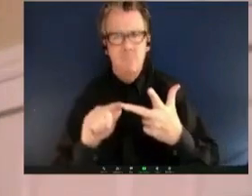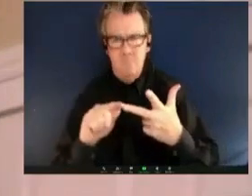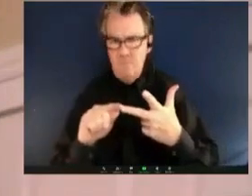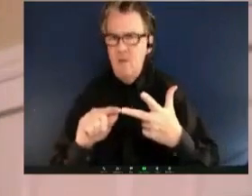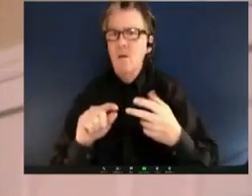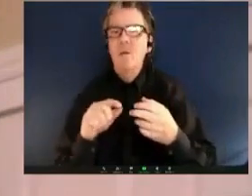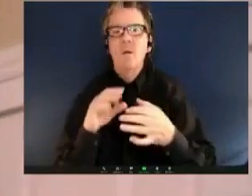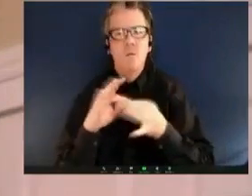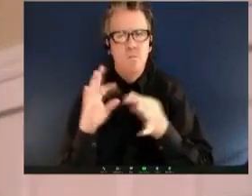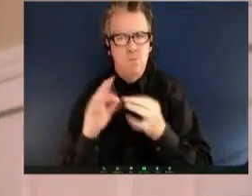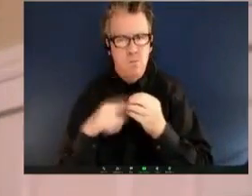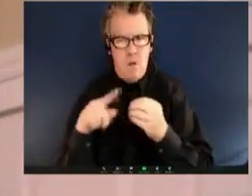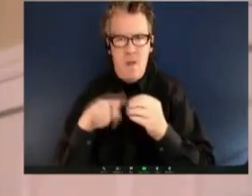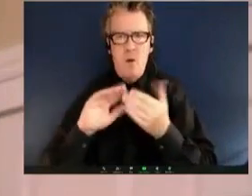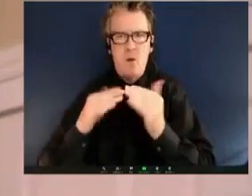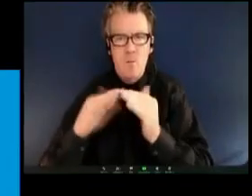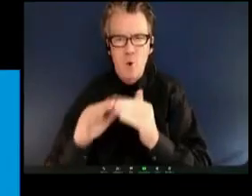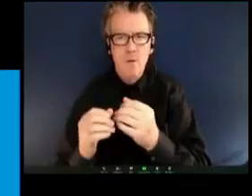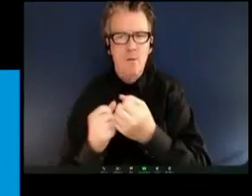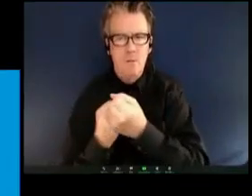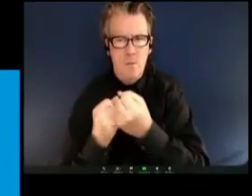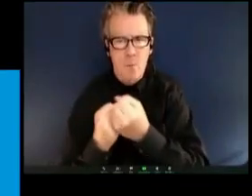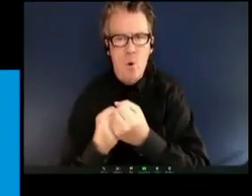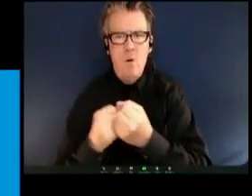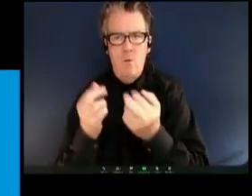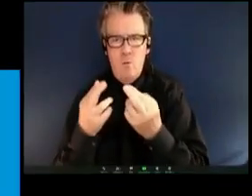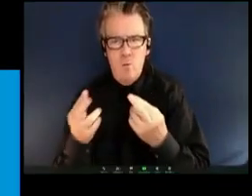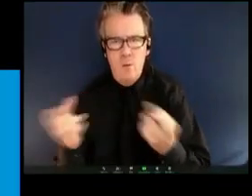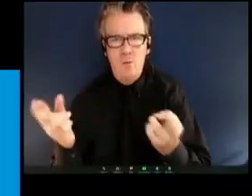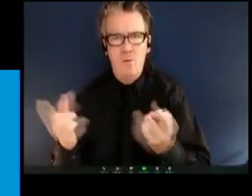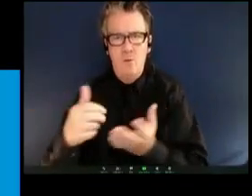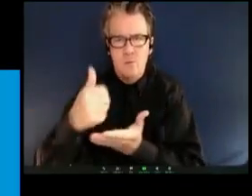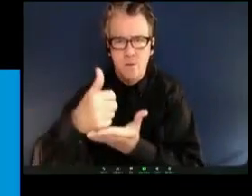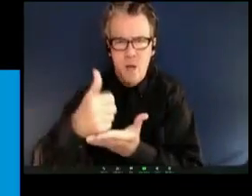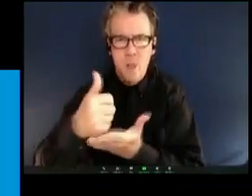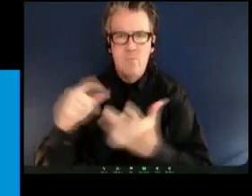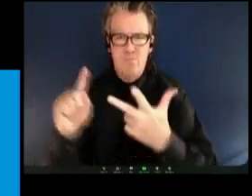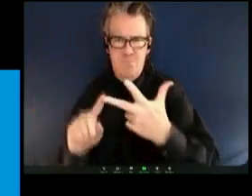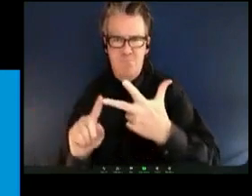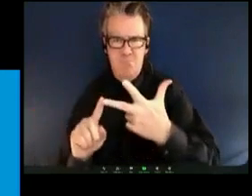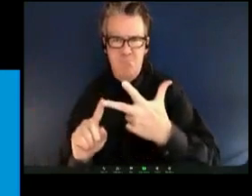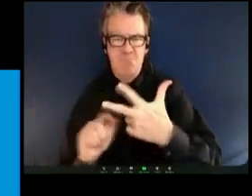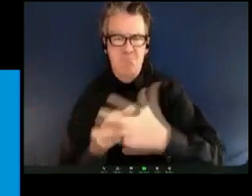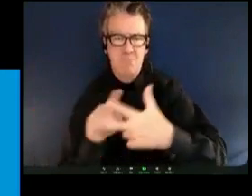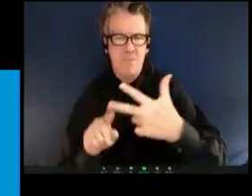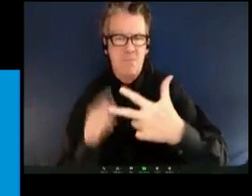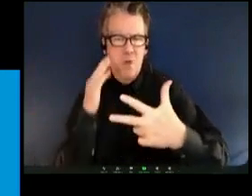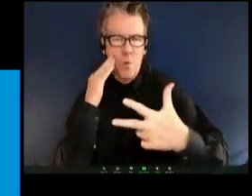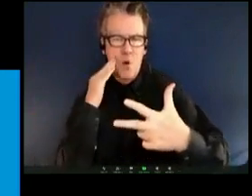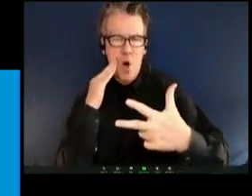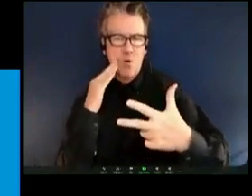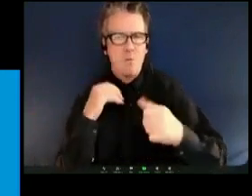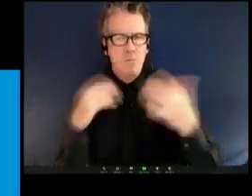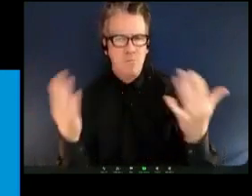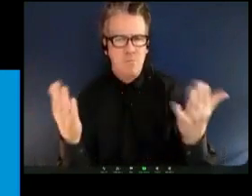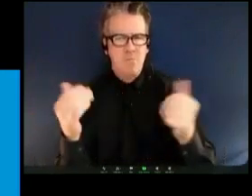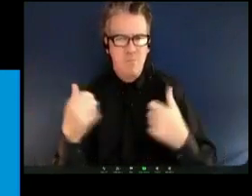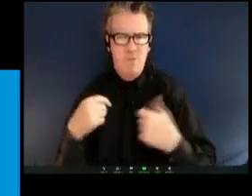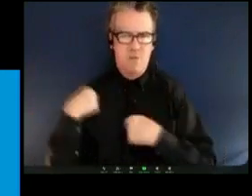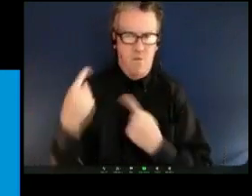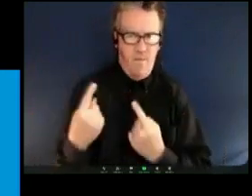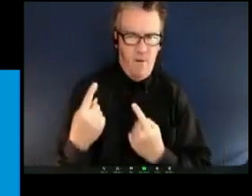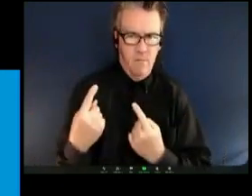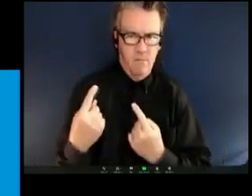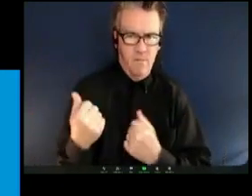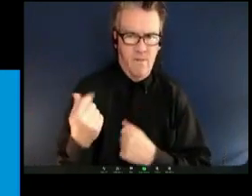and resources that we're offering to our customers who are still currently impacted by this PSPS event. So we want to start with a recap